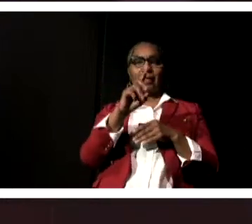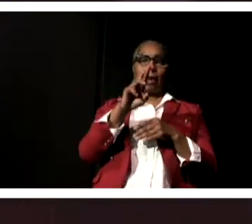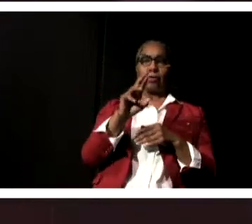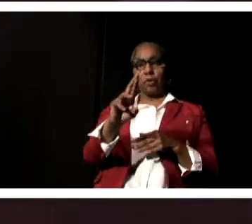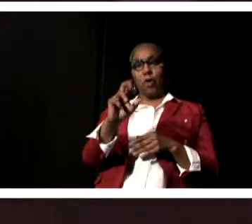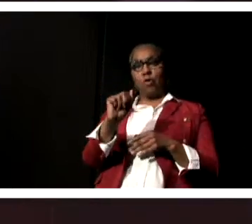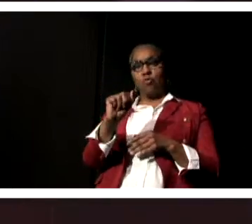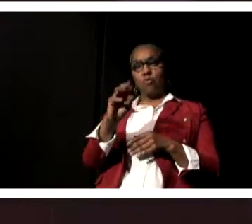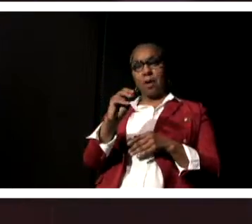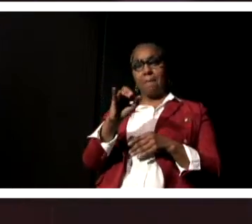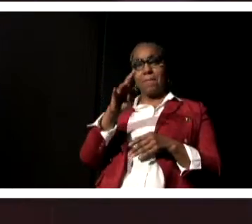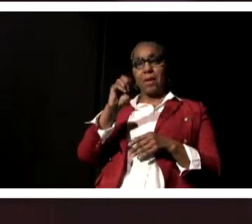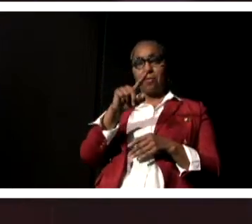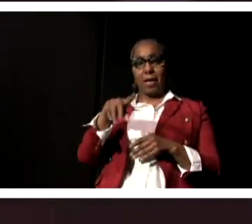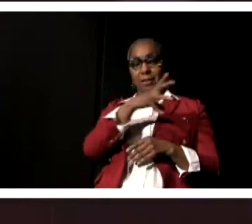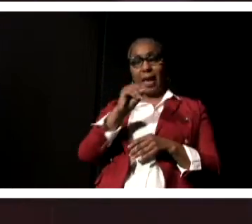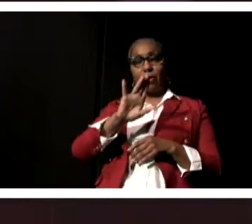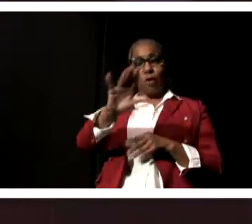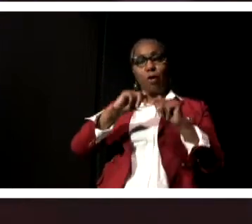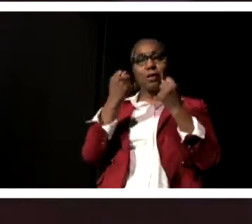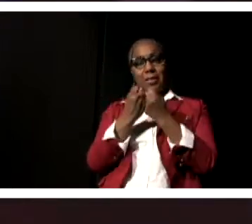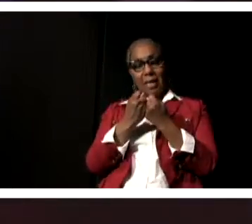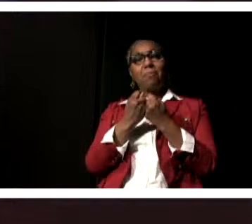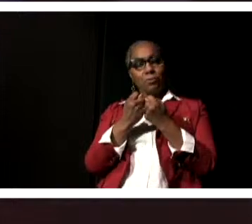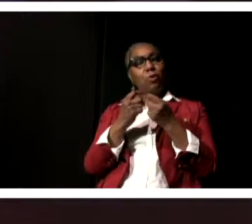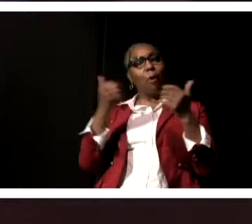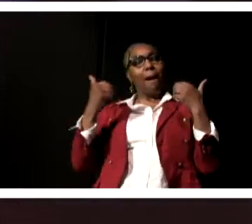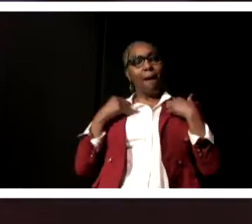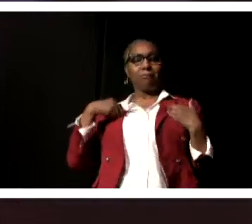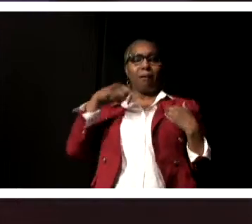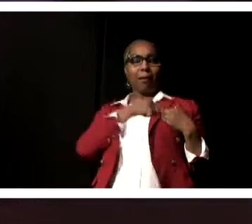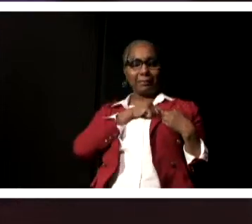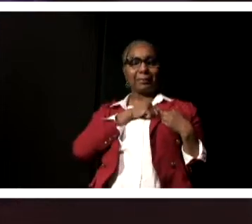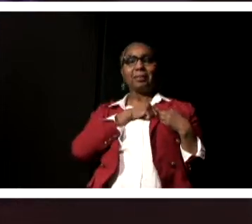Ramirez and her team for hosting us this evening. Let's give them a round of applause.